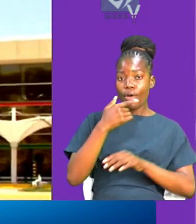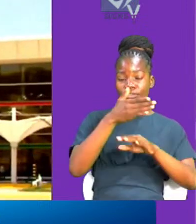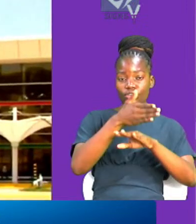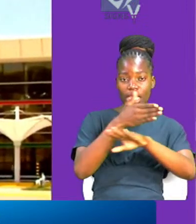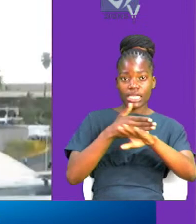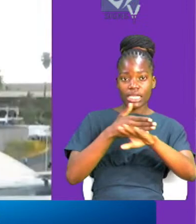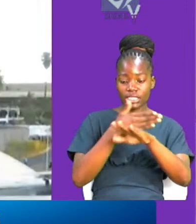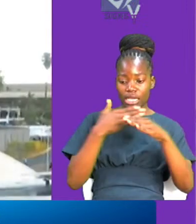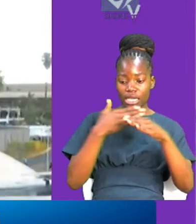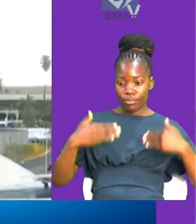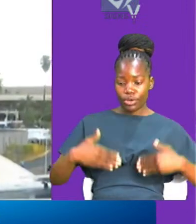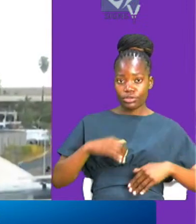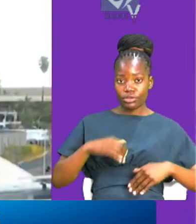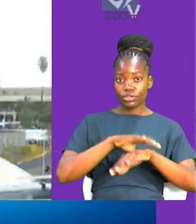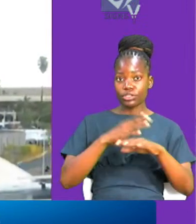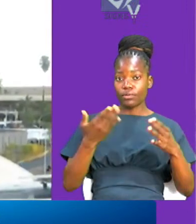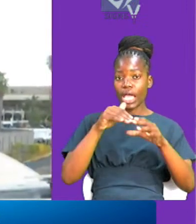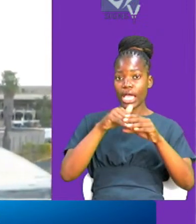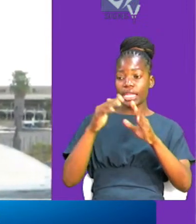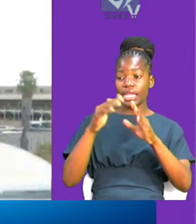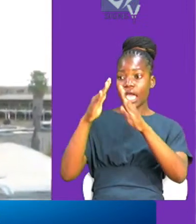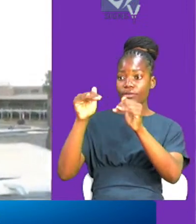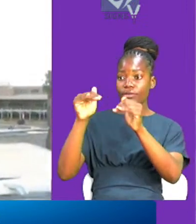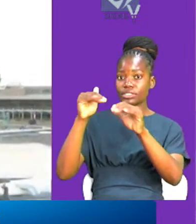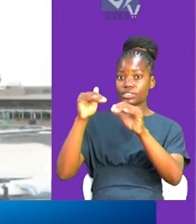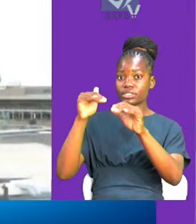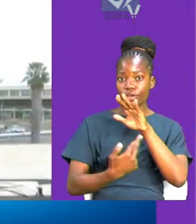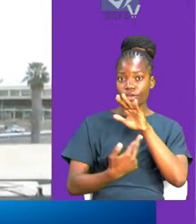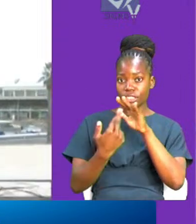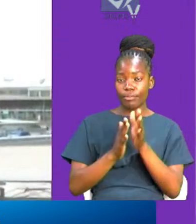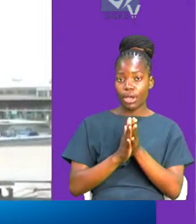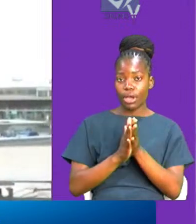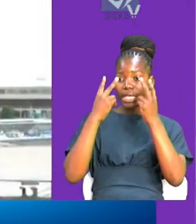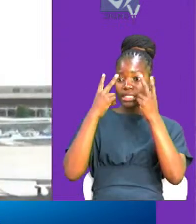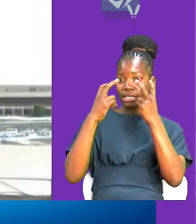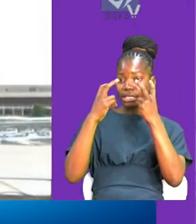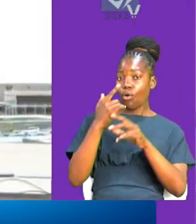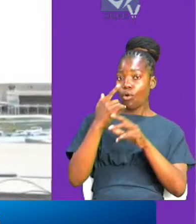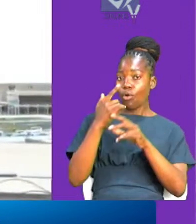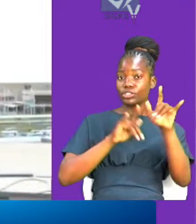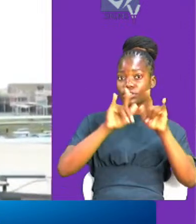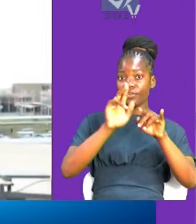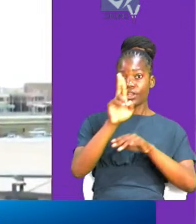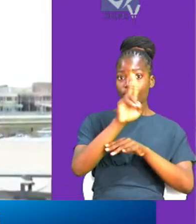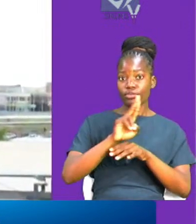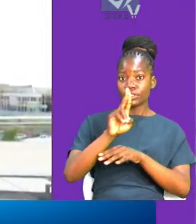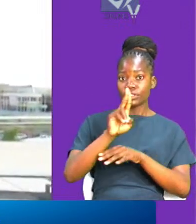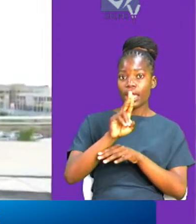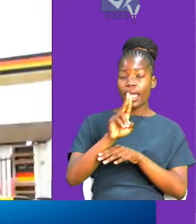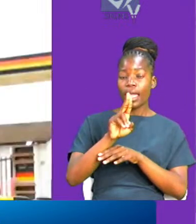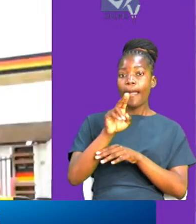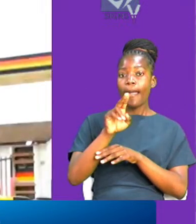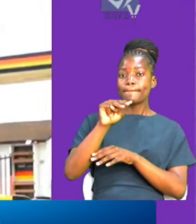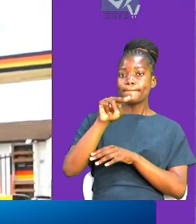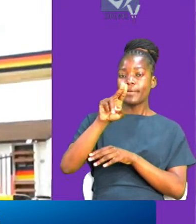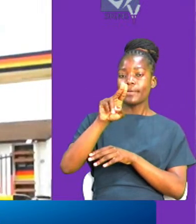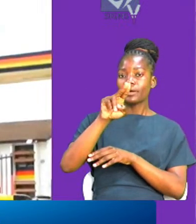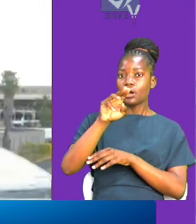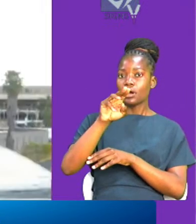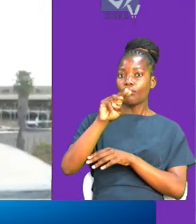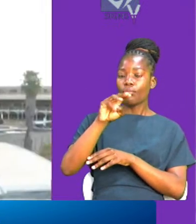body was found in a house in Roysambu area. Now, the suspect, who was traveling using a Mozambican passport,